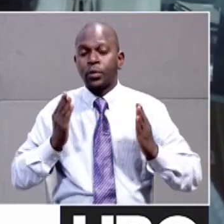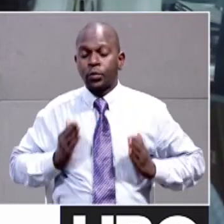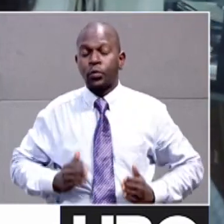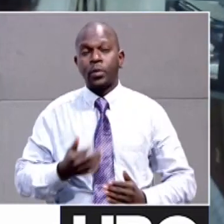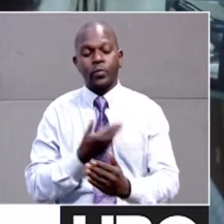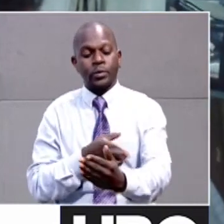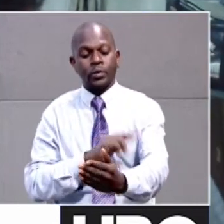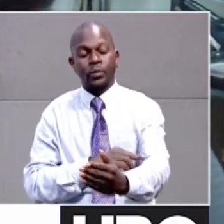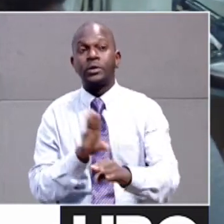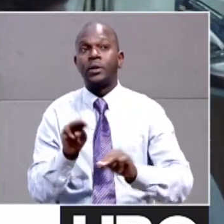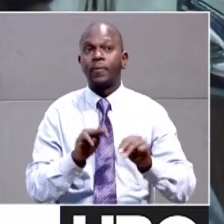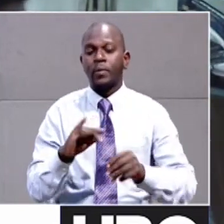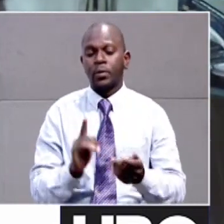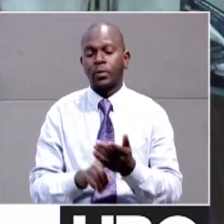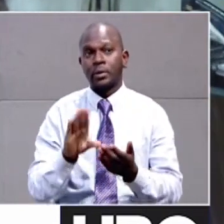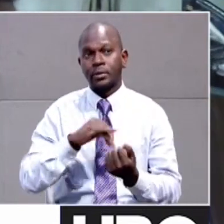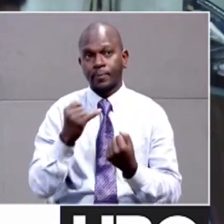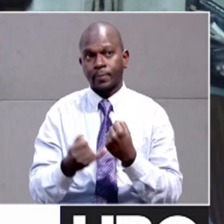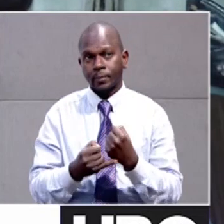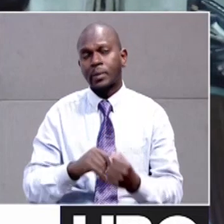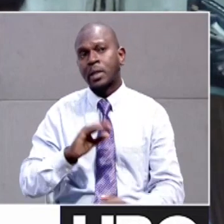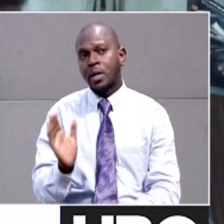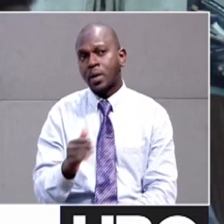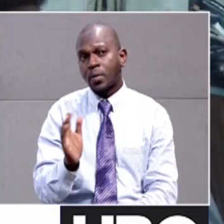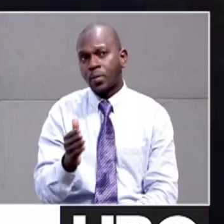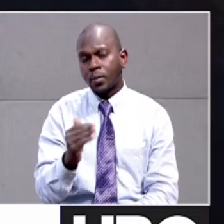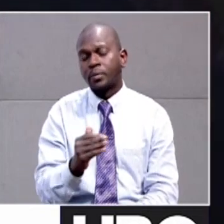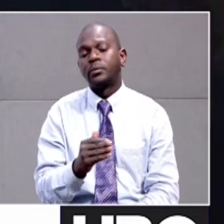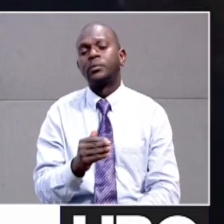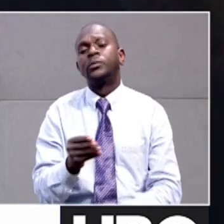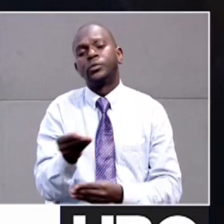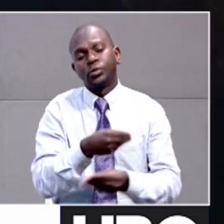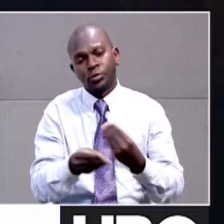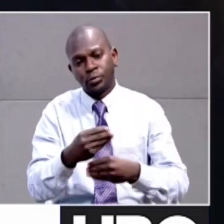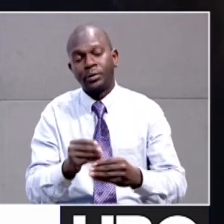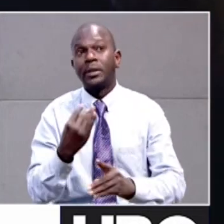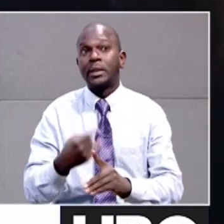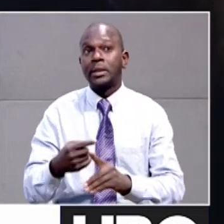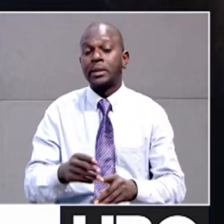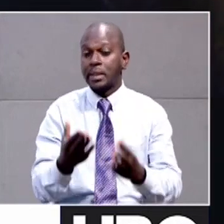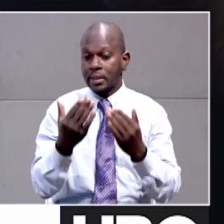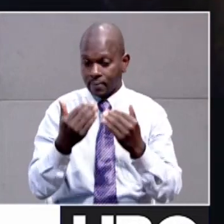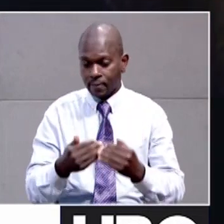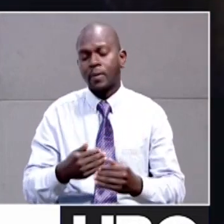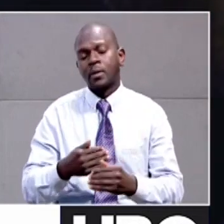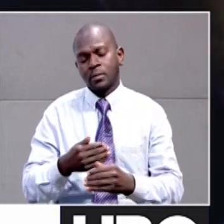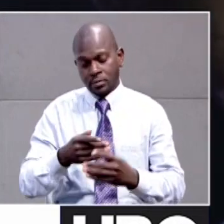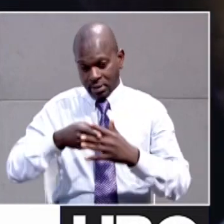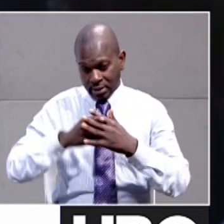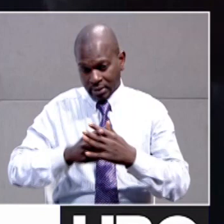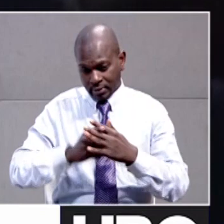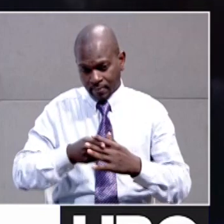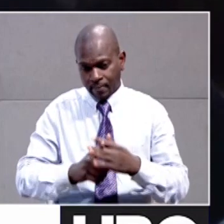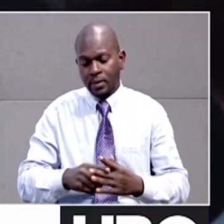management. He found a job as a cleaner in one of the phone shops in Kampala. He is now a hardware engineer